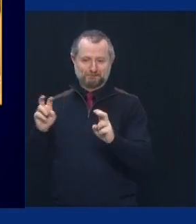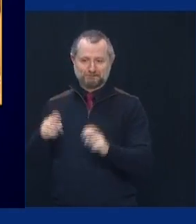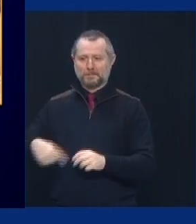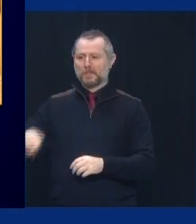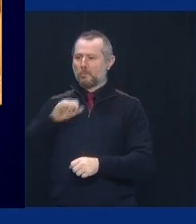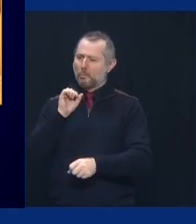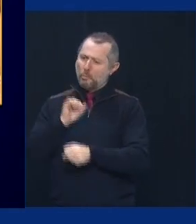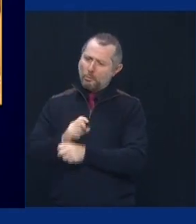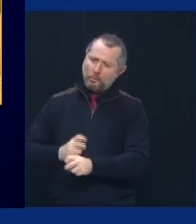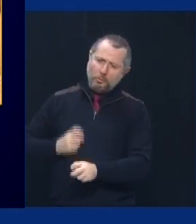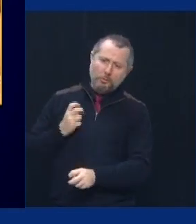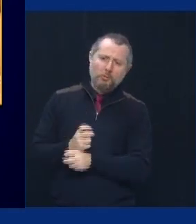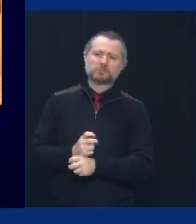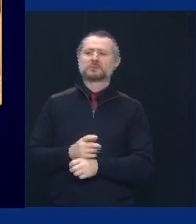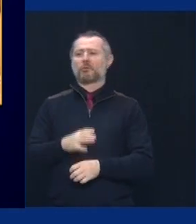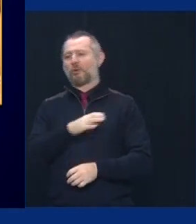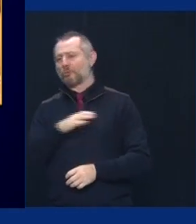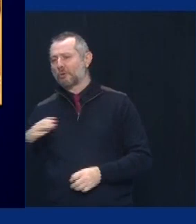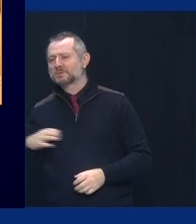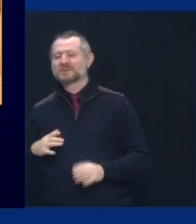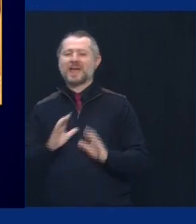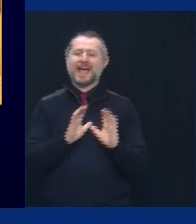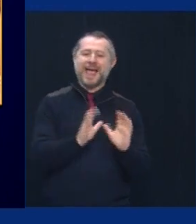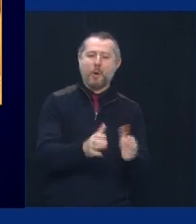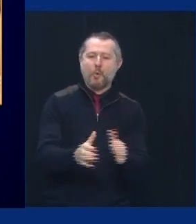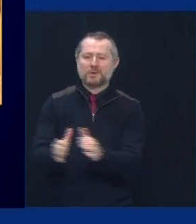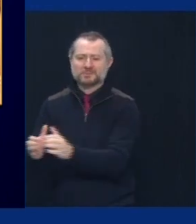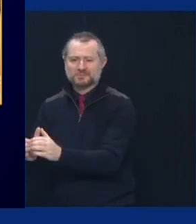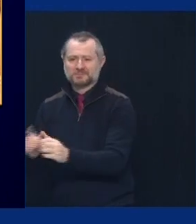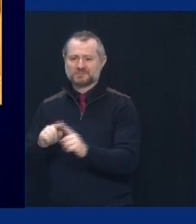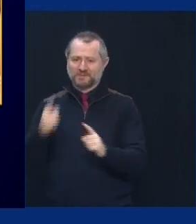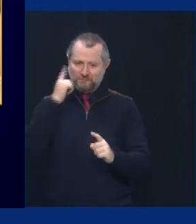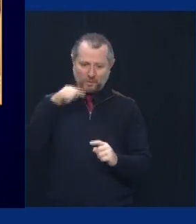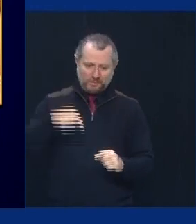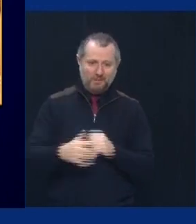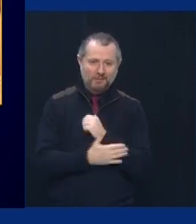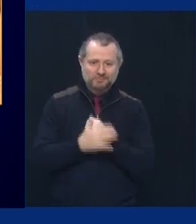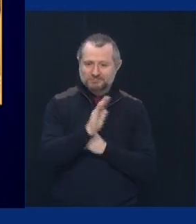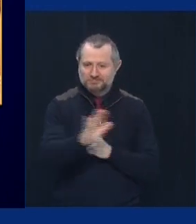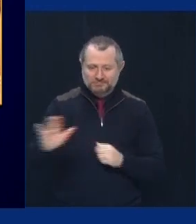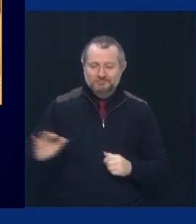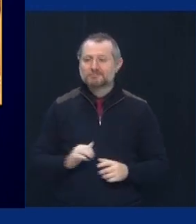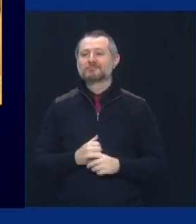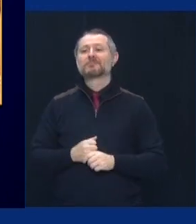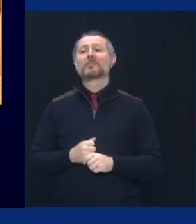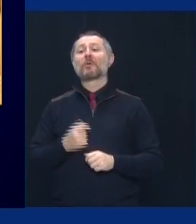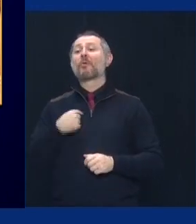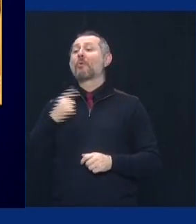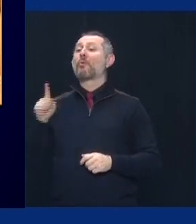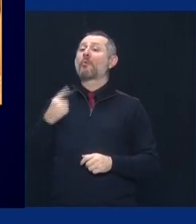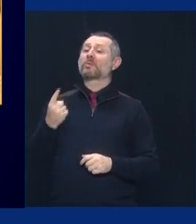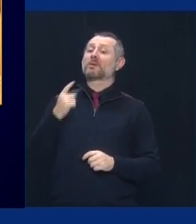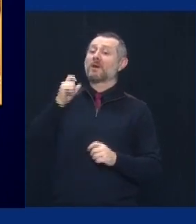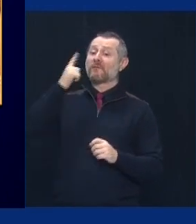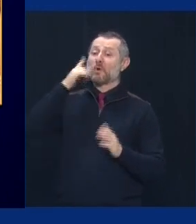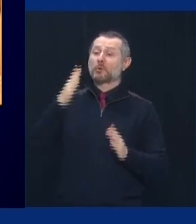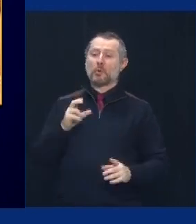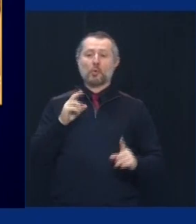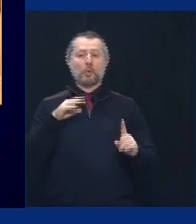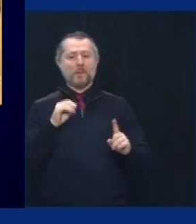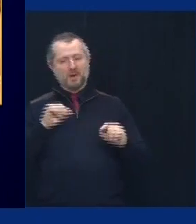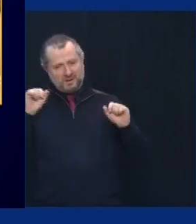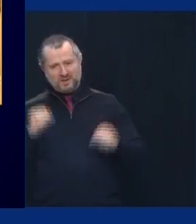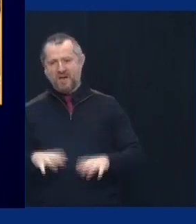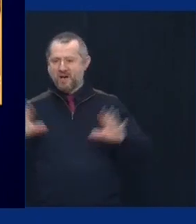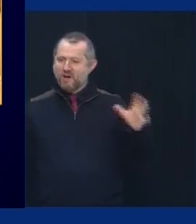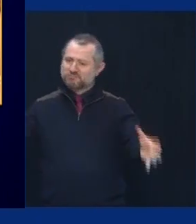the Congress, and the country. Only Andrew Cuomo could assemble such a great team outside